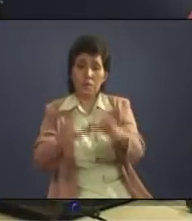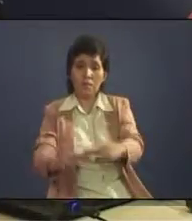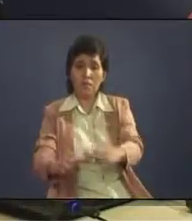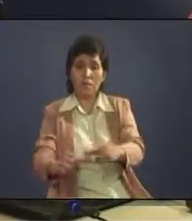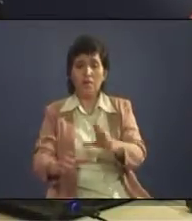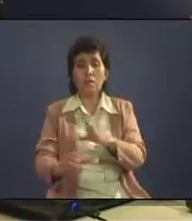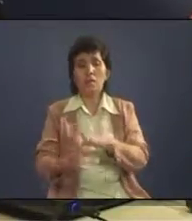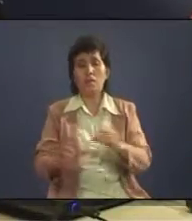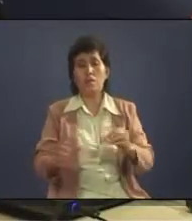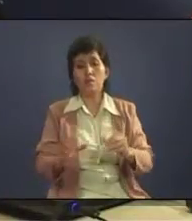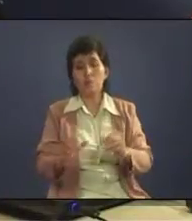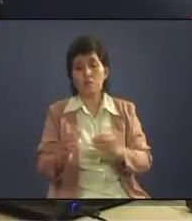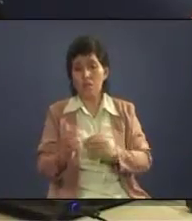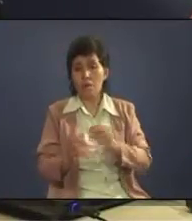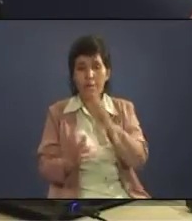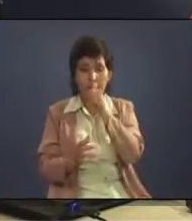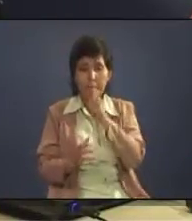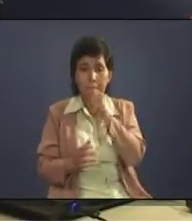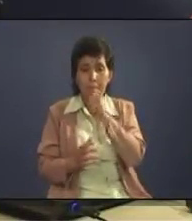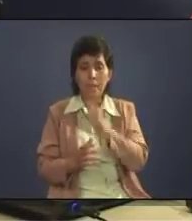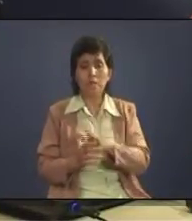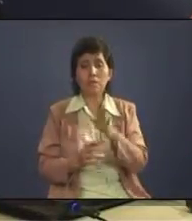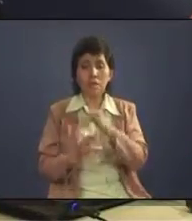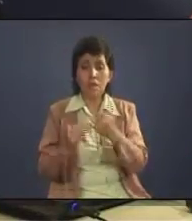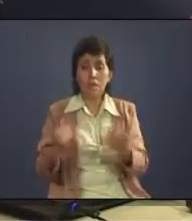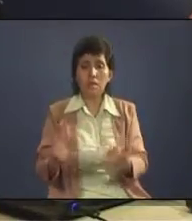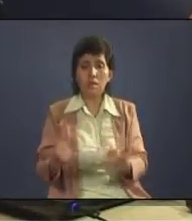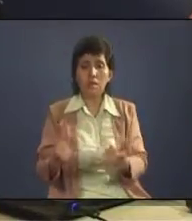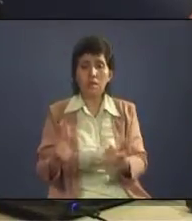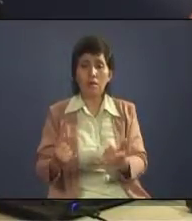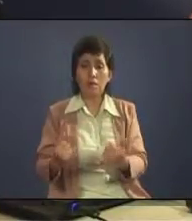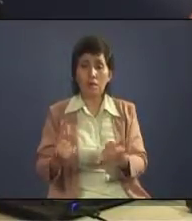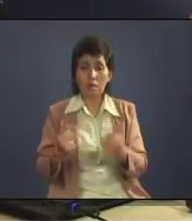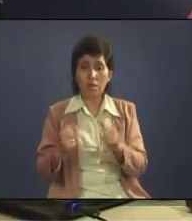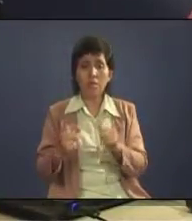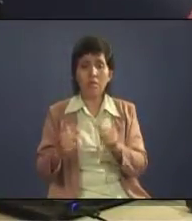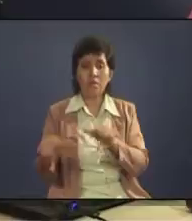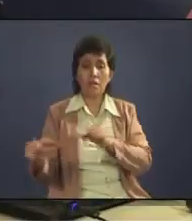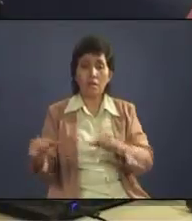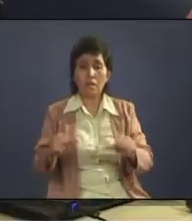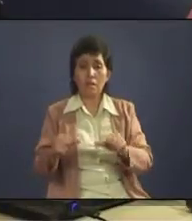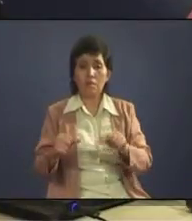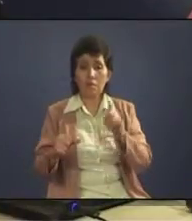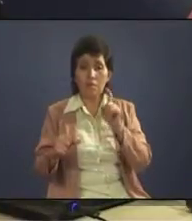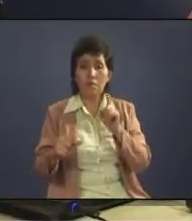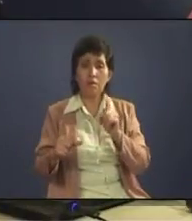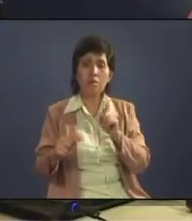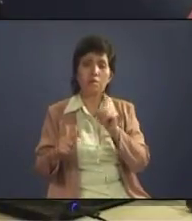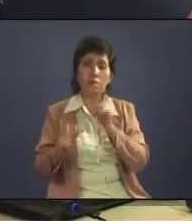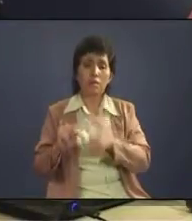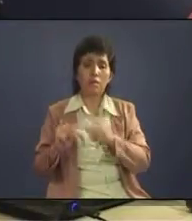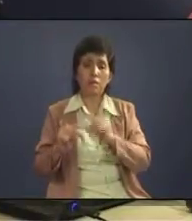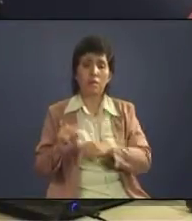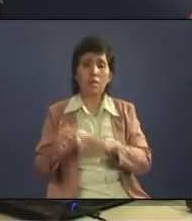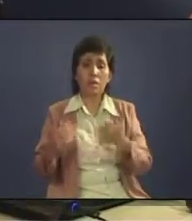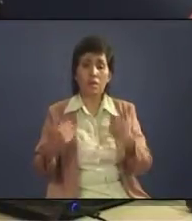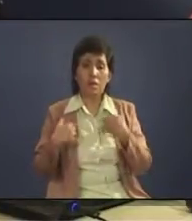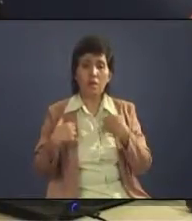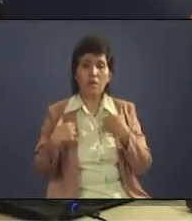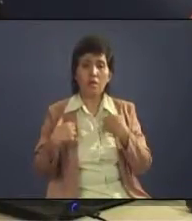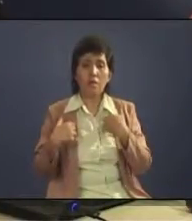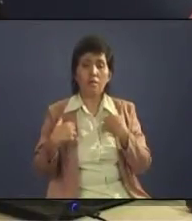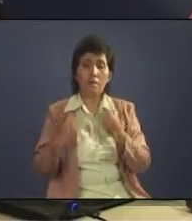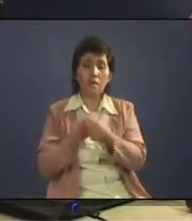your passion part. Okay, now they can exist by themselves. You can have a love which is only